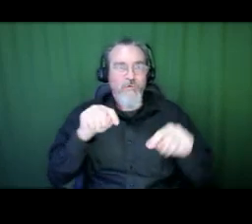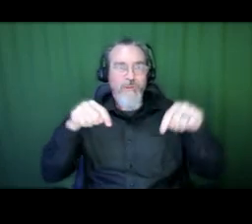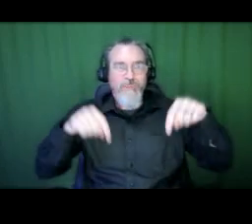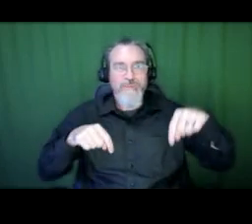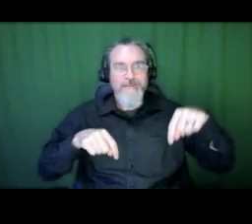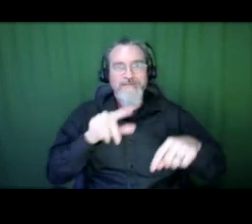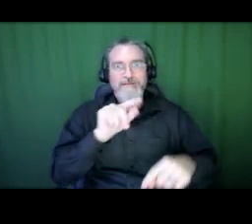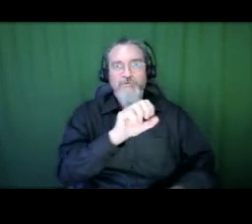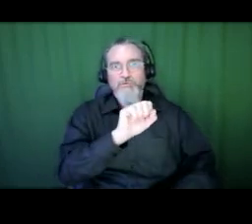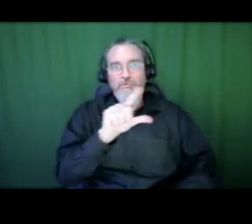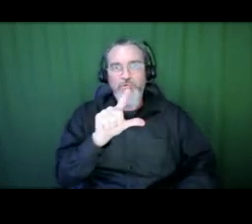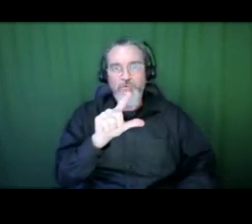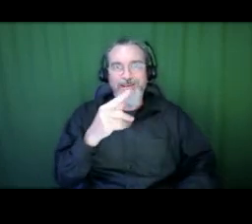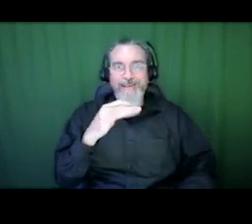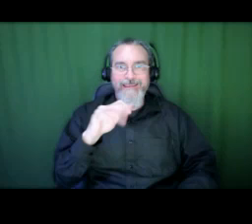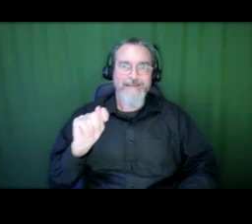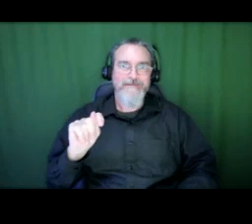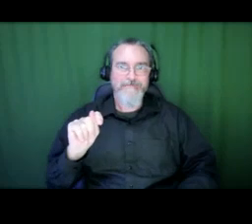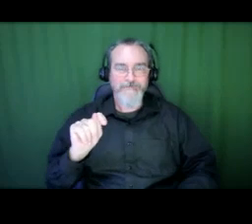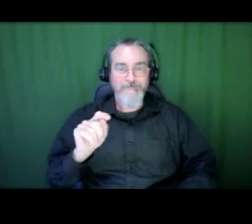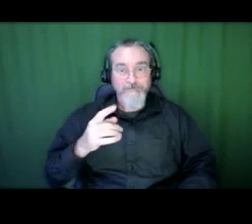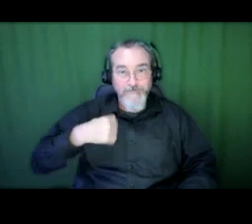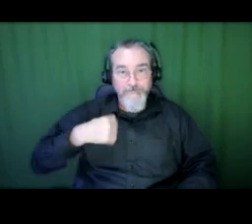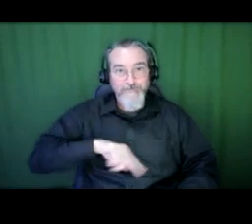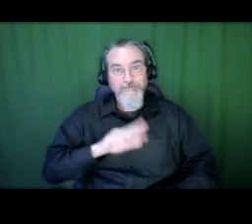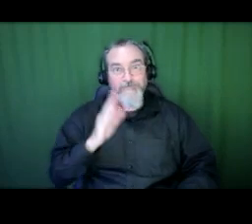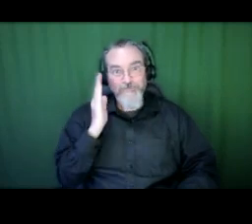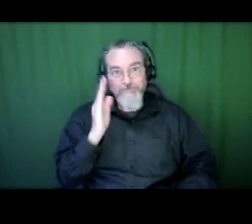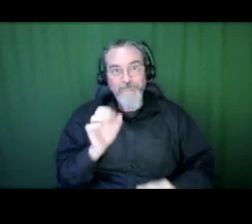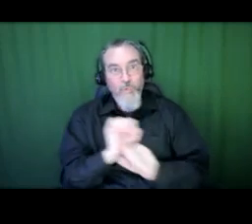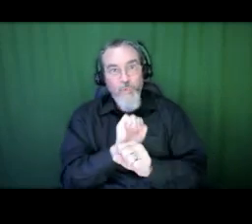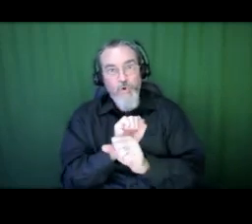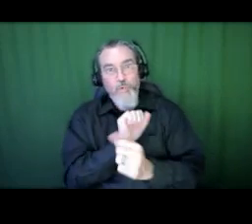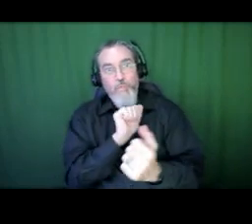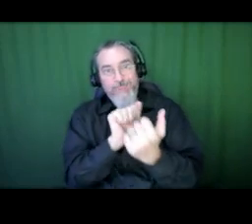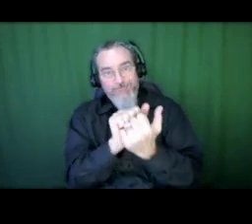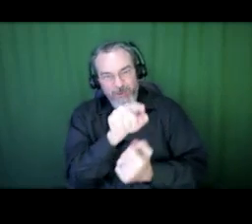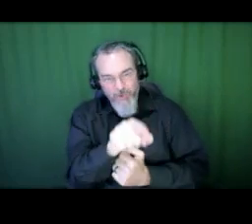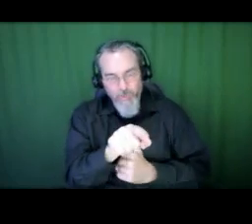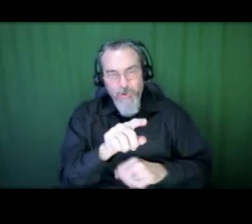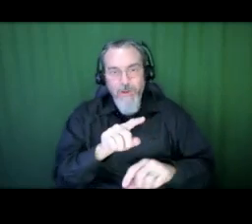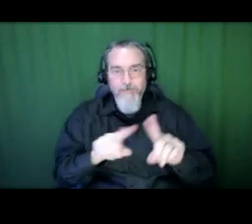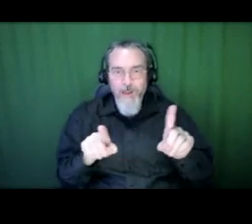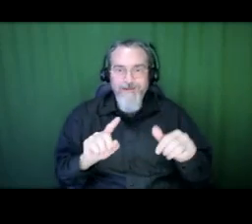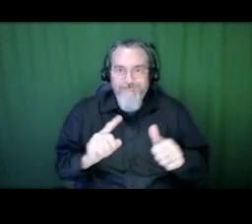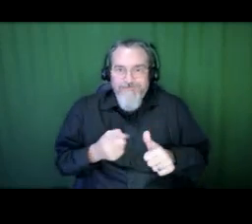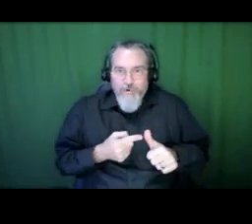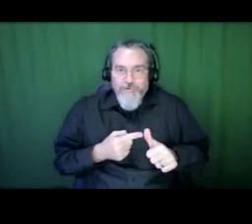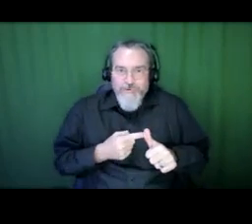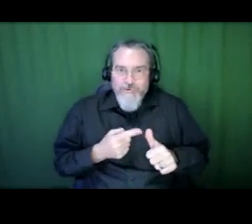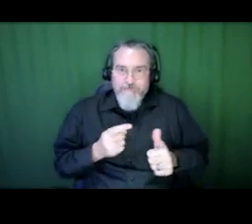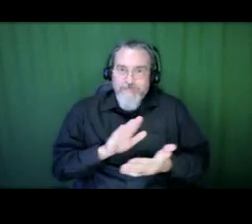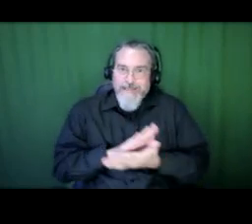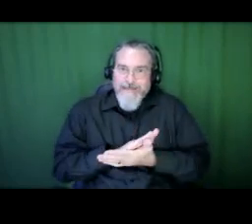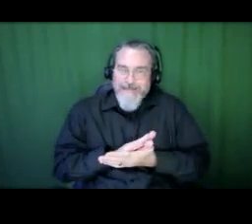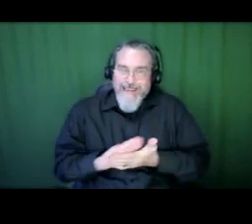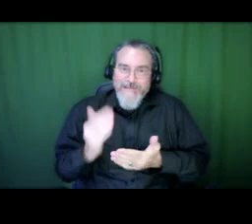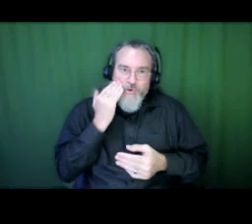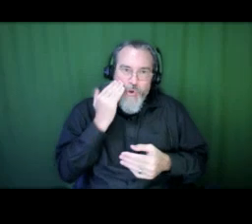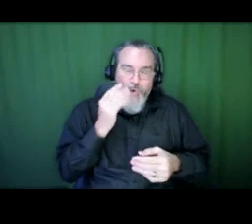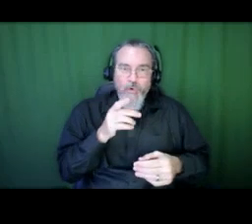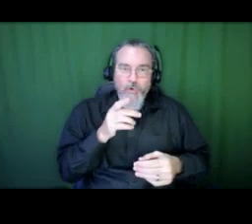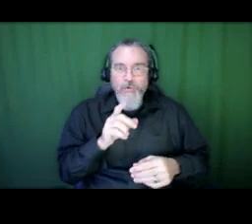So we'll be working with you over the course of your grant, of course, but it'd be nice to know at the outset, what are your pain points? We have